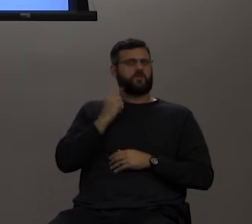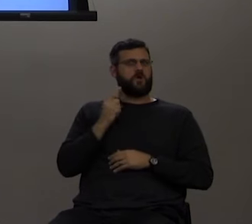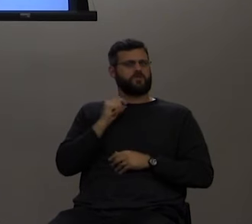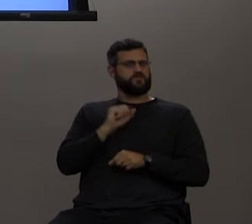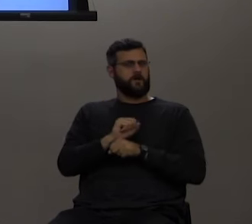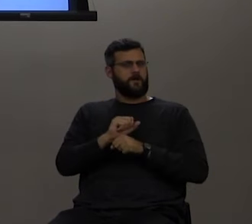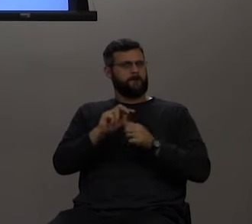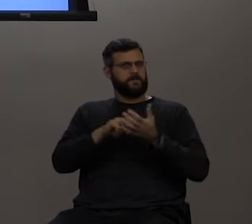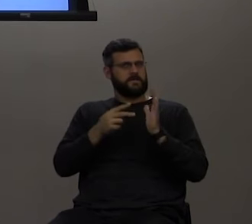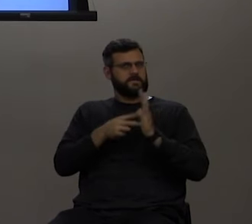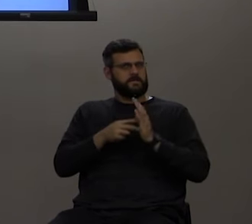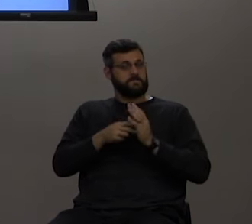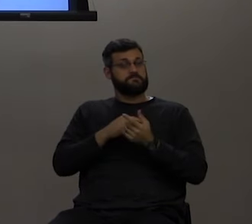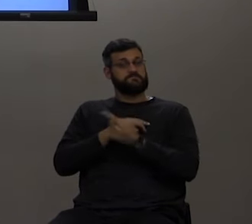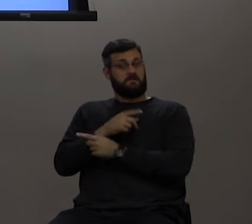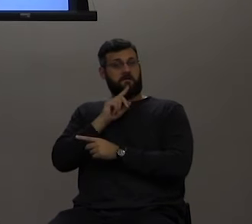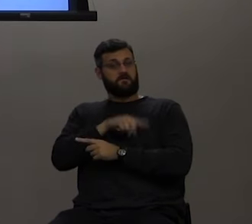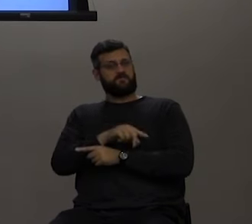Oh. So